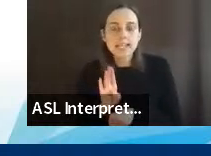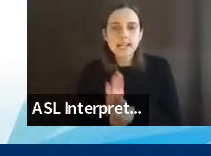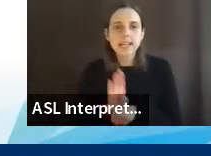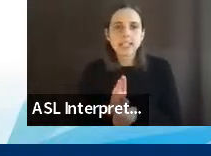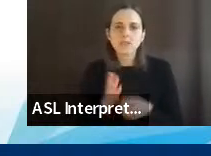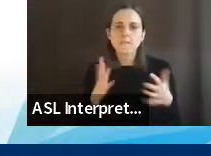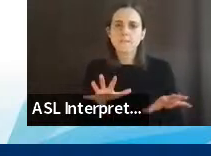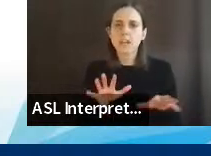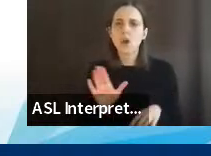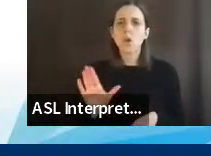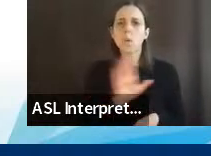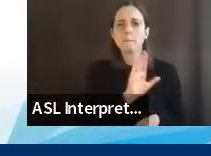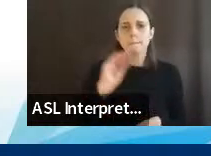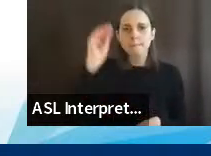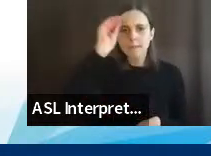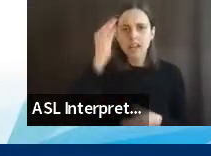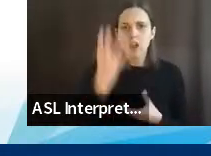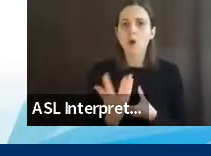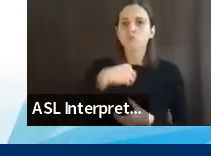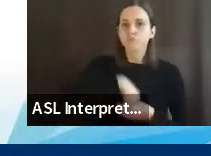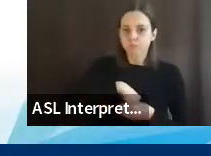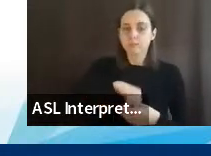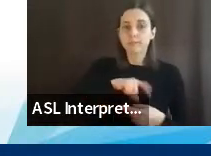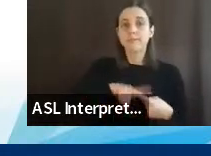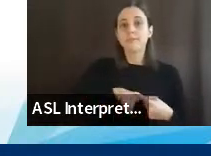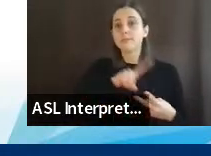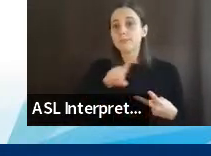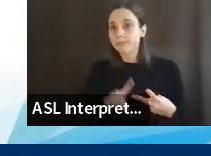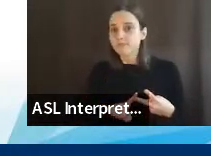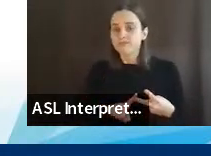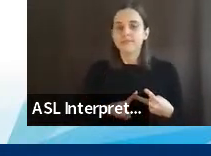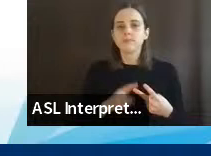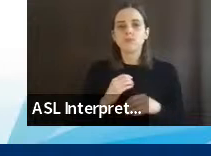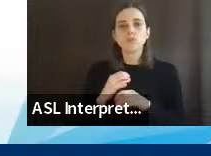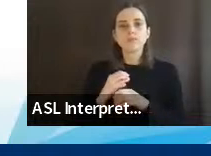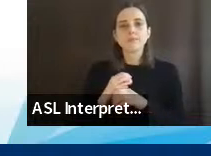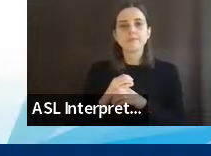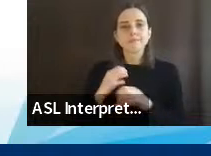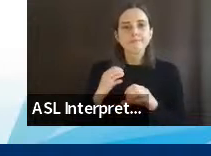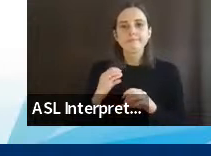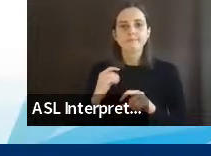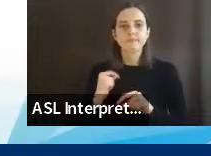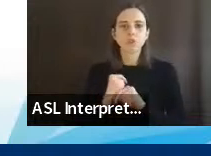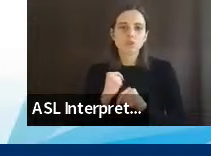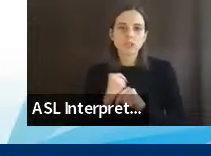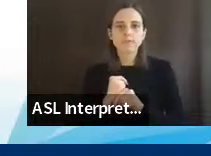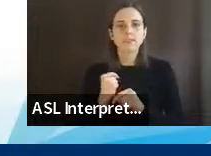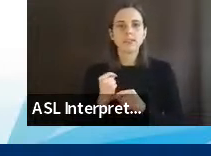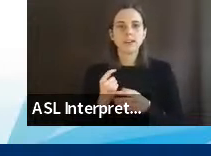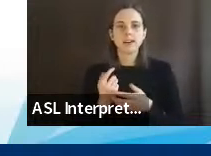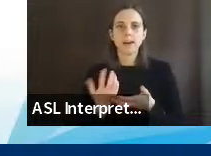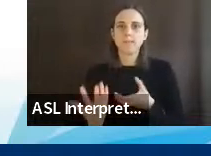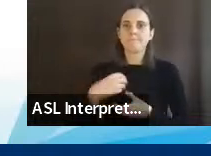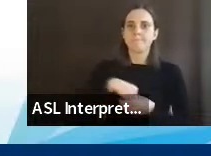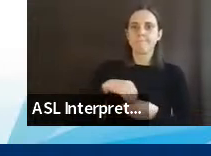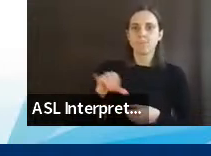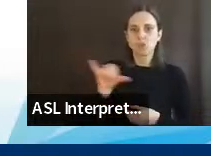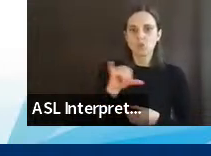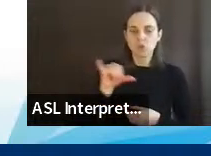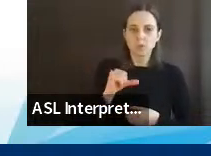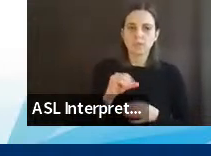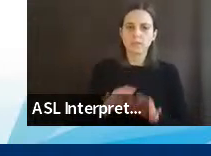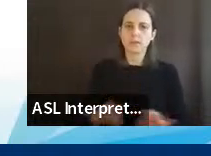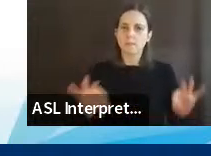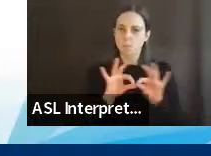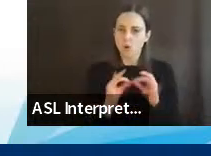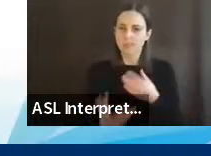that the freight community also had an active voice in reviewing the plans and providing feedback. So I just want to say